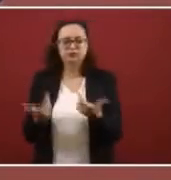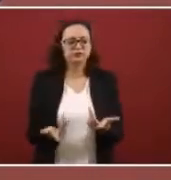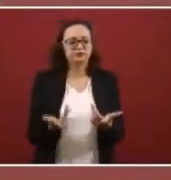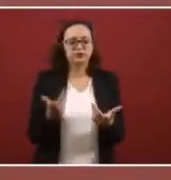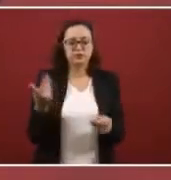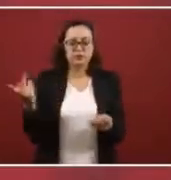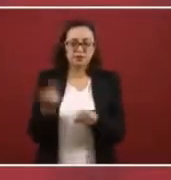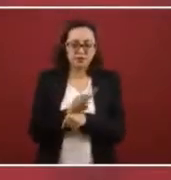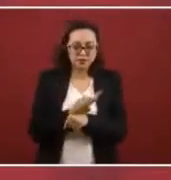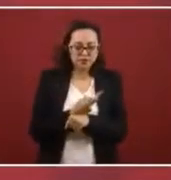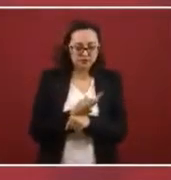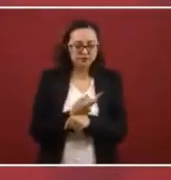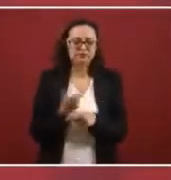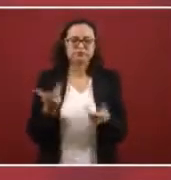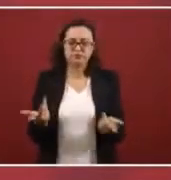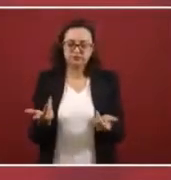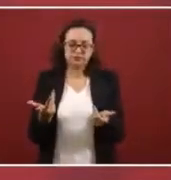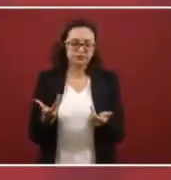turns.